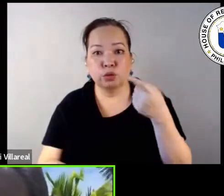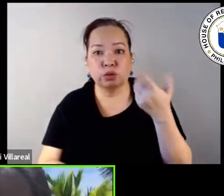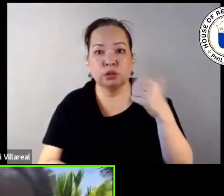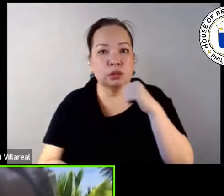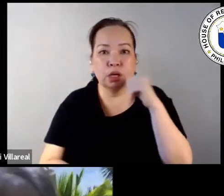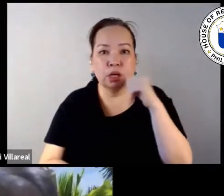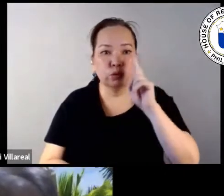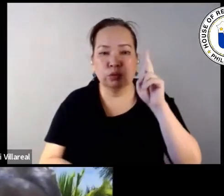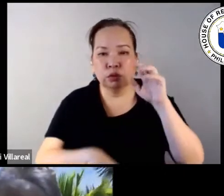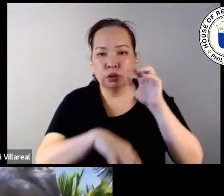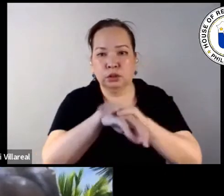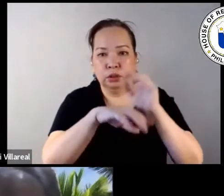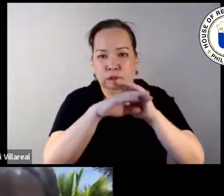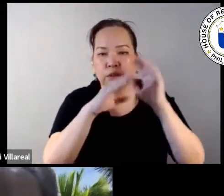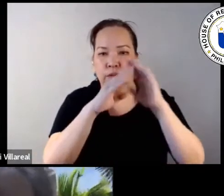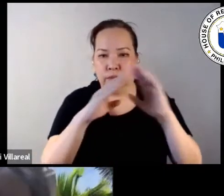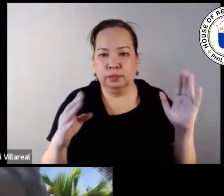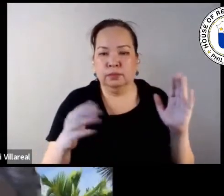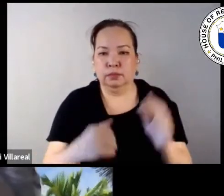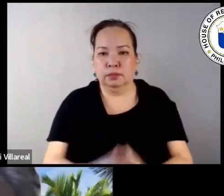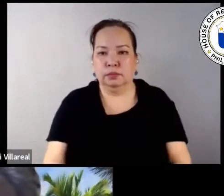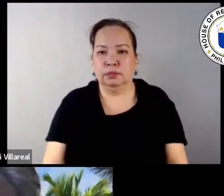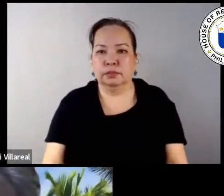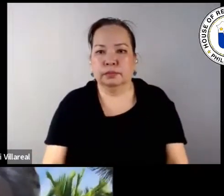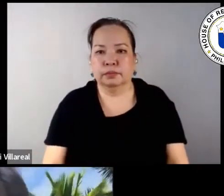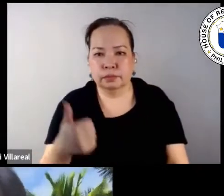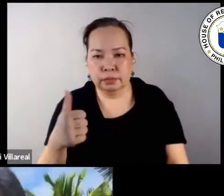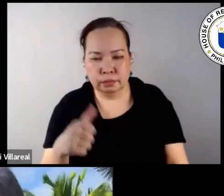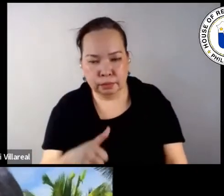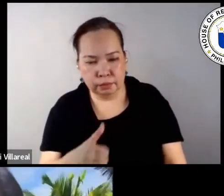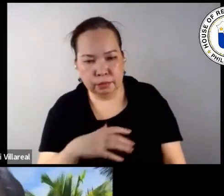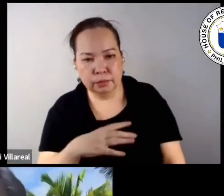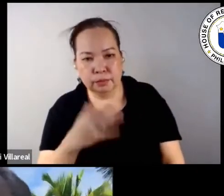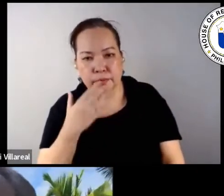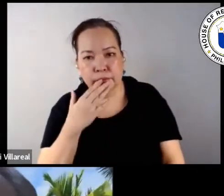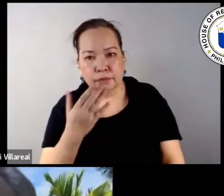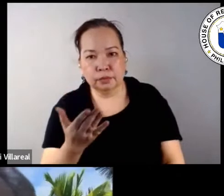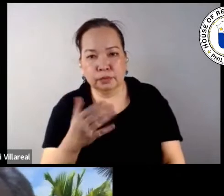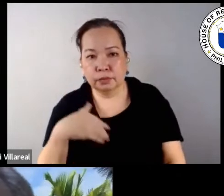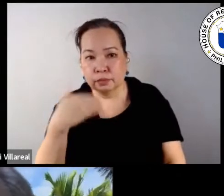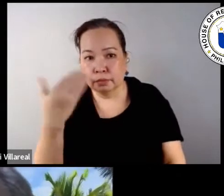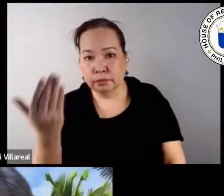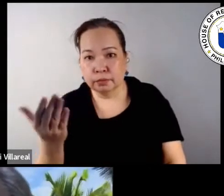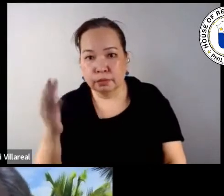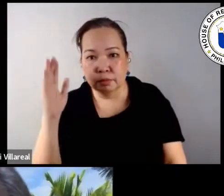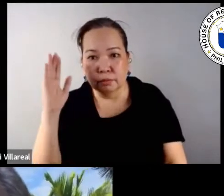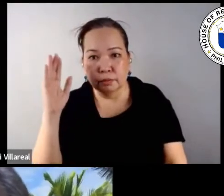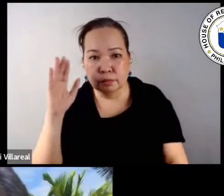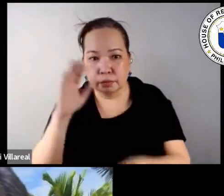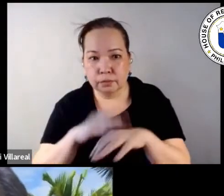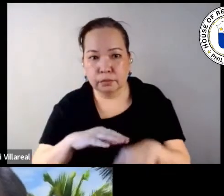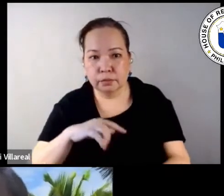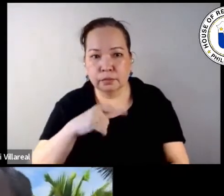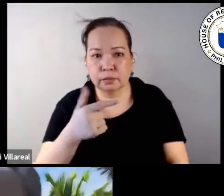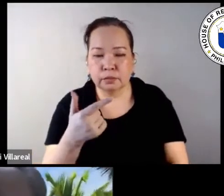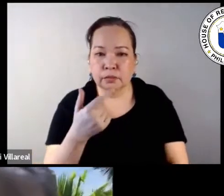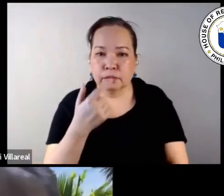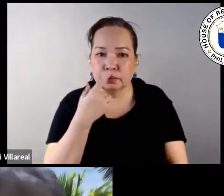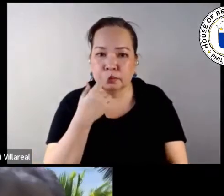sa bahay. Okay. Salamat, Dr. Nolasco. Yung sunod naman po natin na tatawagin ay siguro...